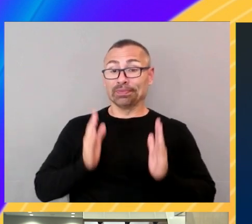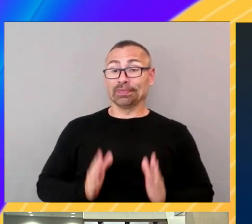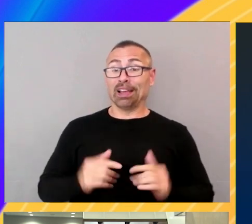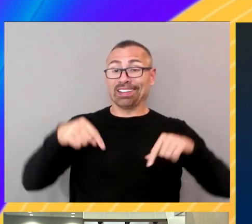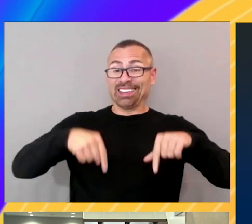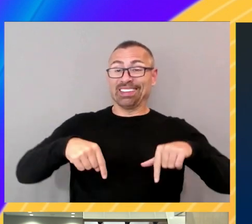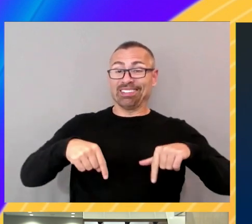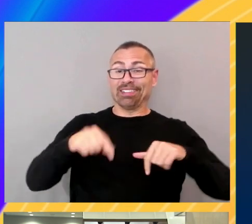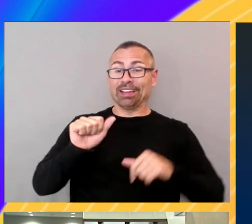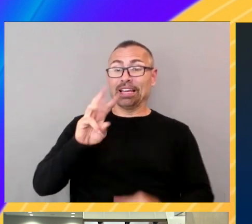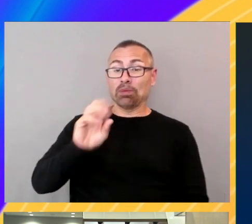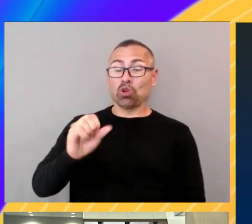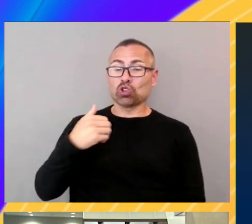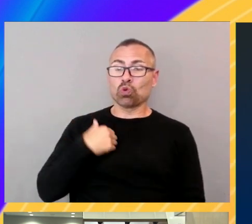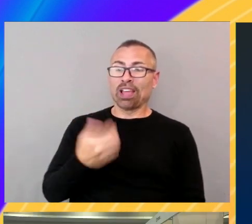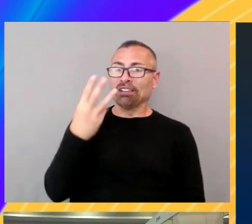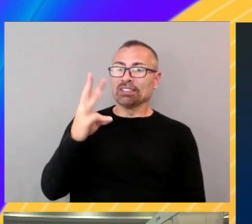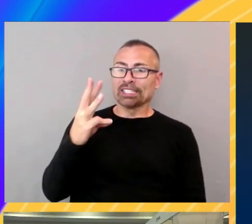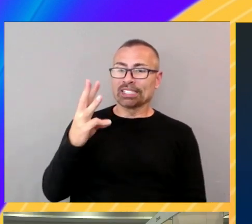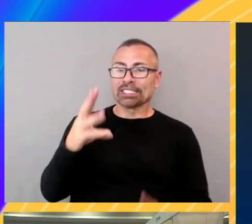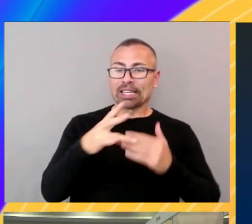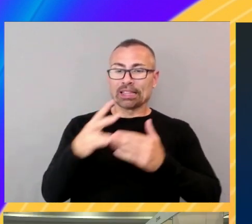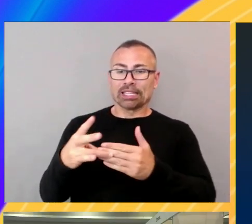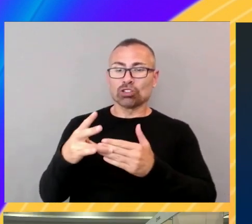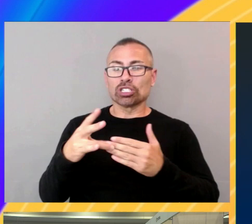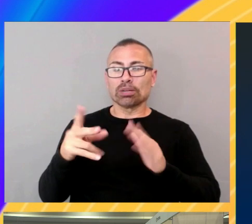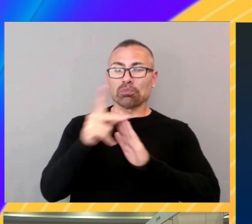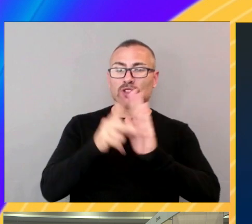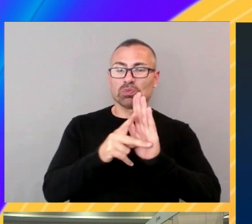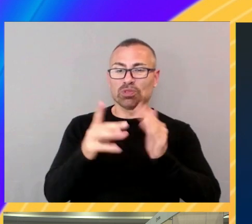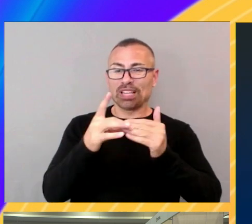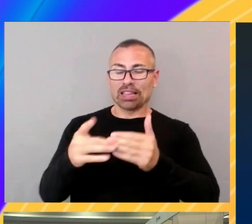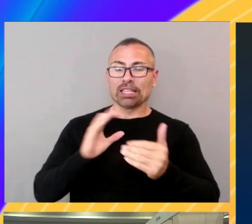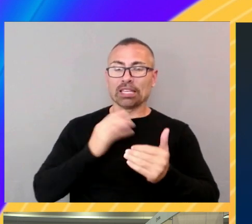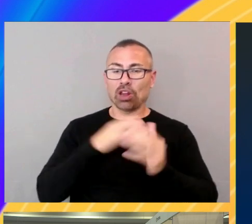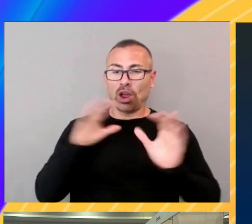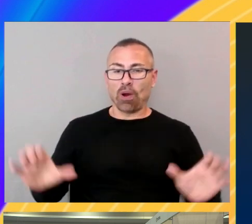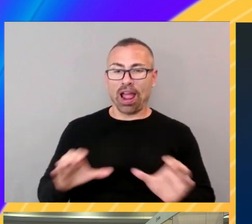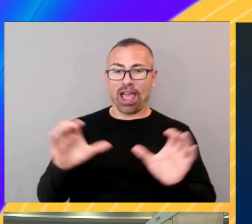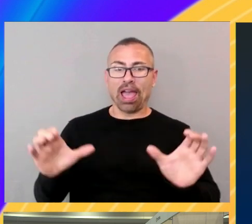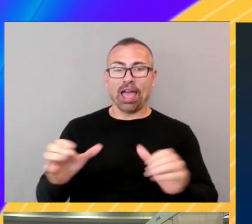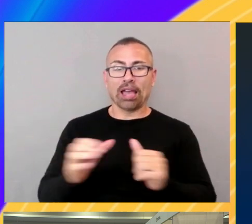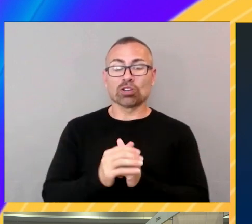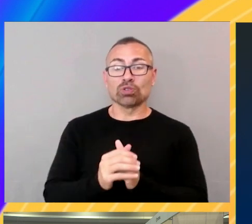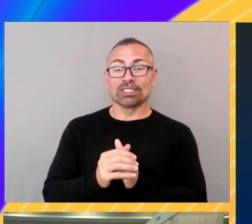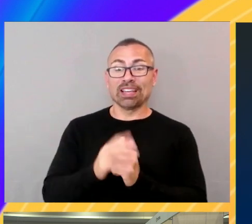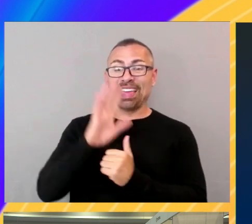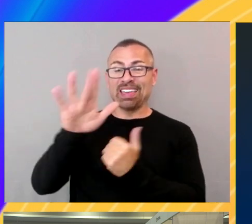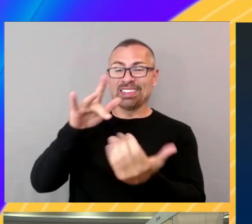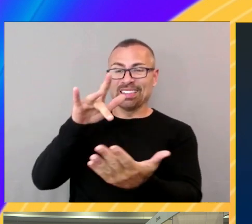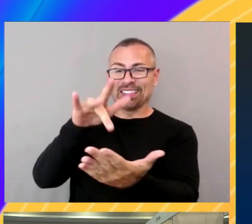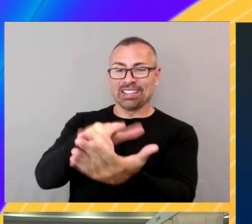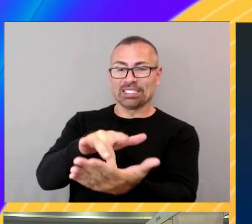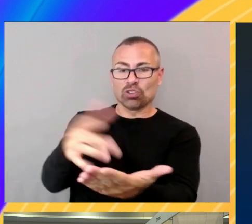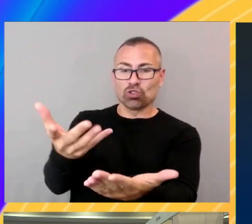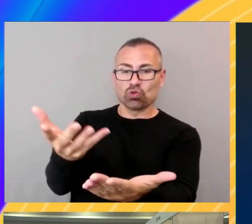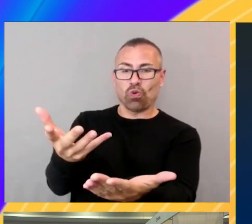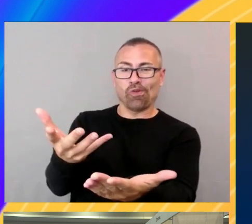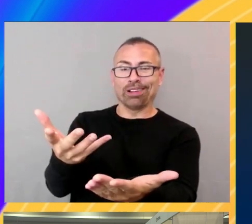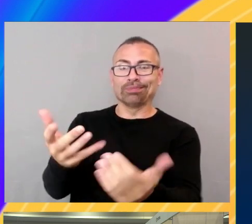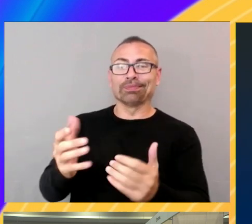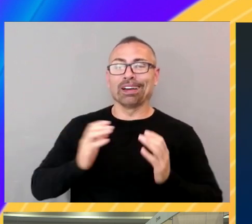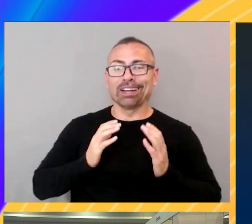our actions. And I think a lot of us would probably say the root of that and the center is customer obsession, right? We're renowned for